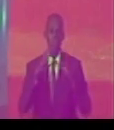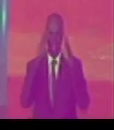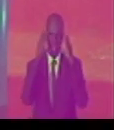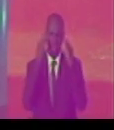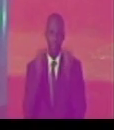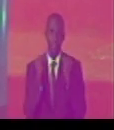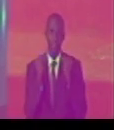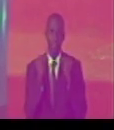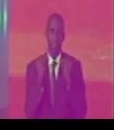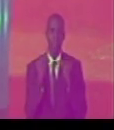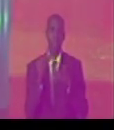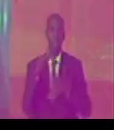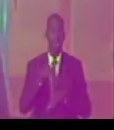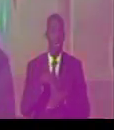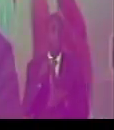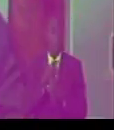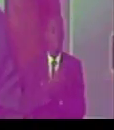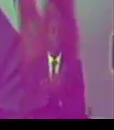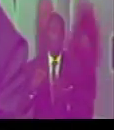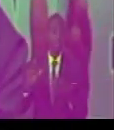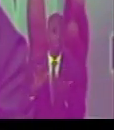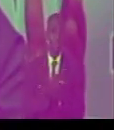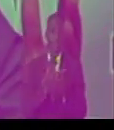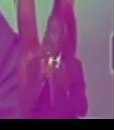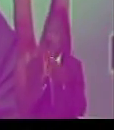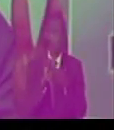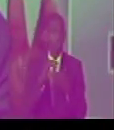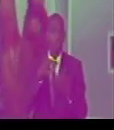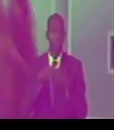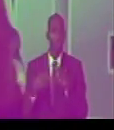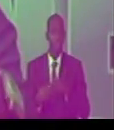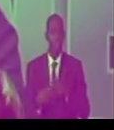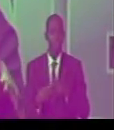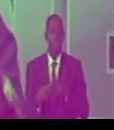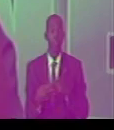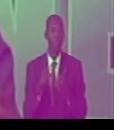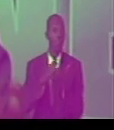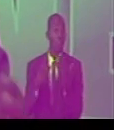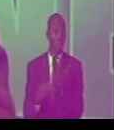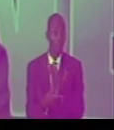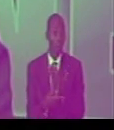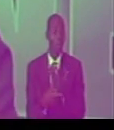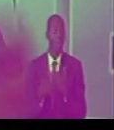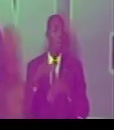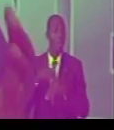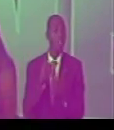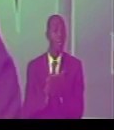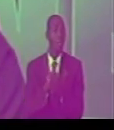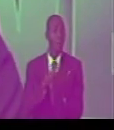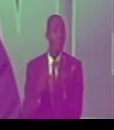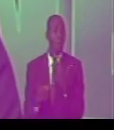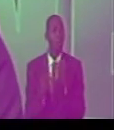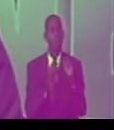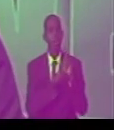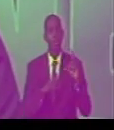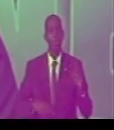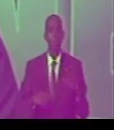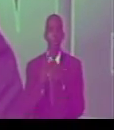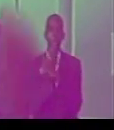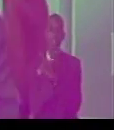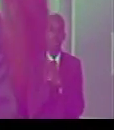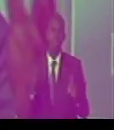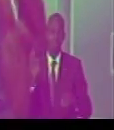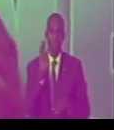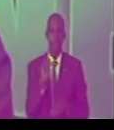and off depression experience. Precisely at the Divine Connection Crusade, that period I was in,